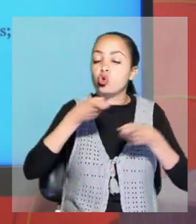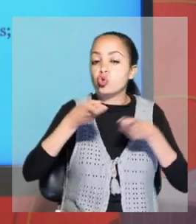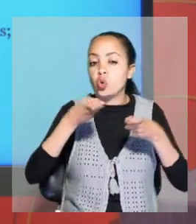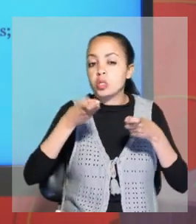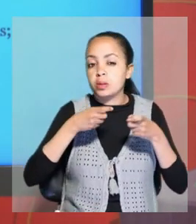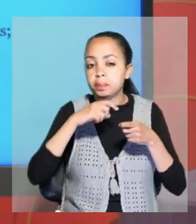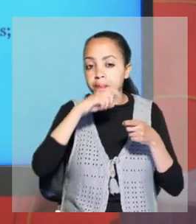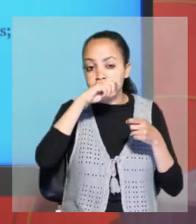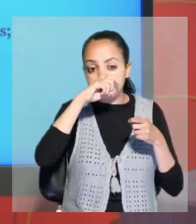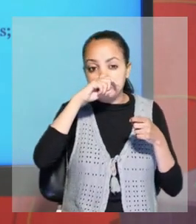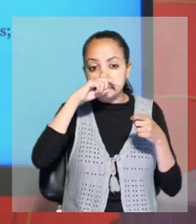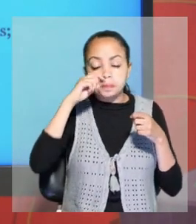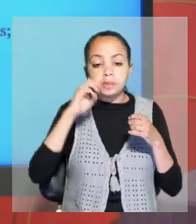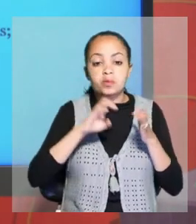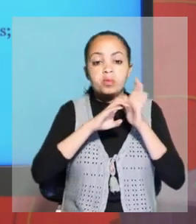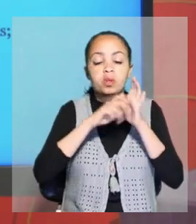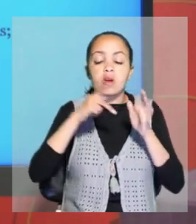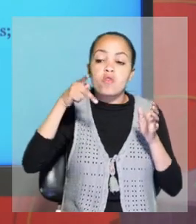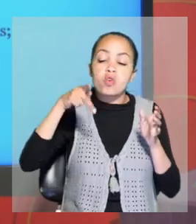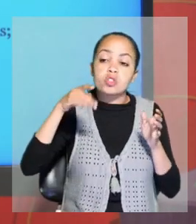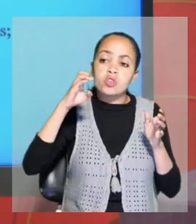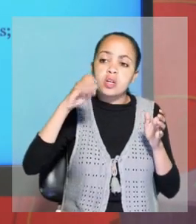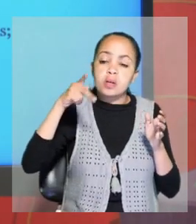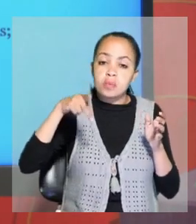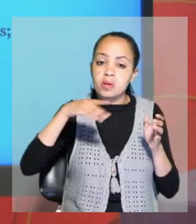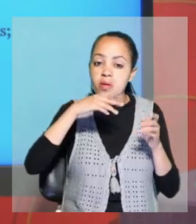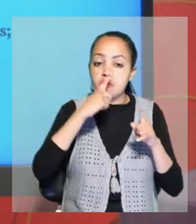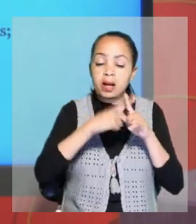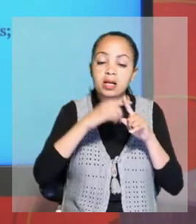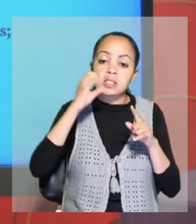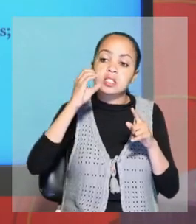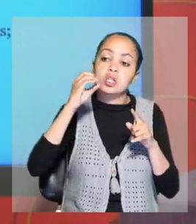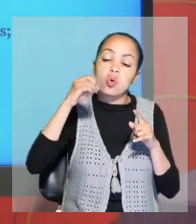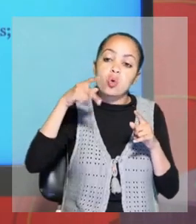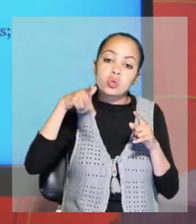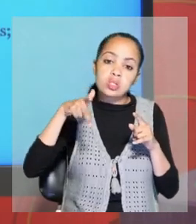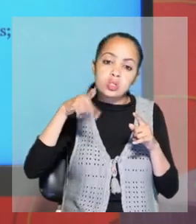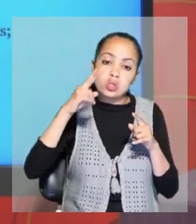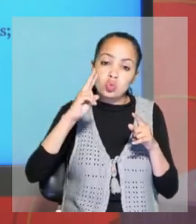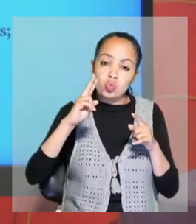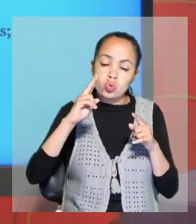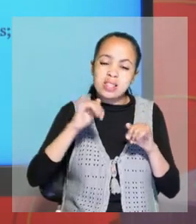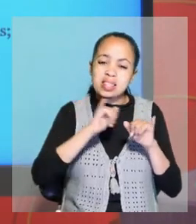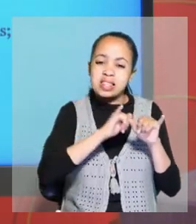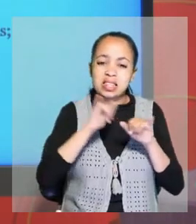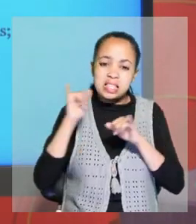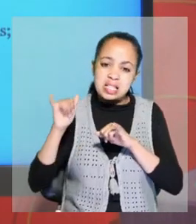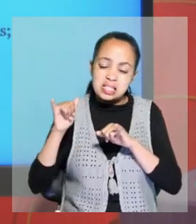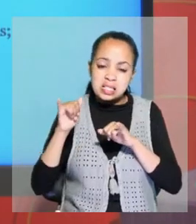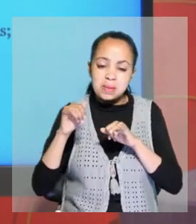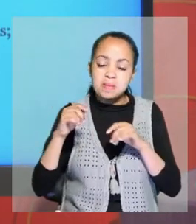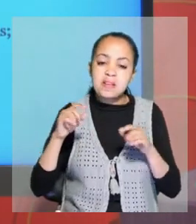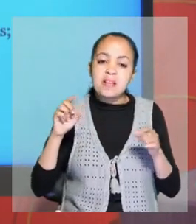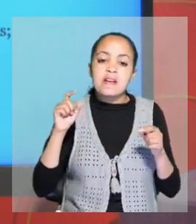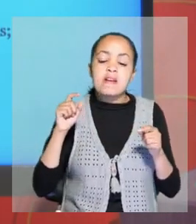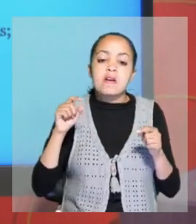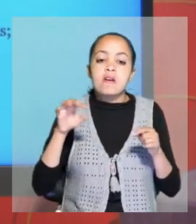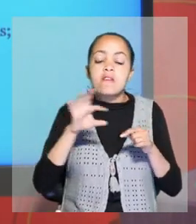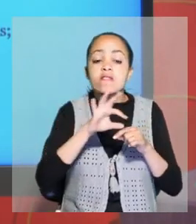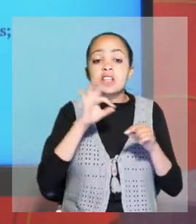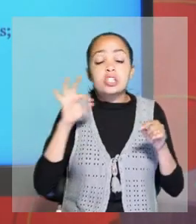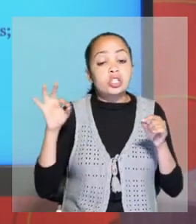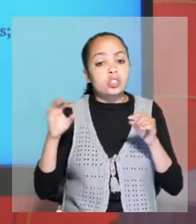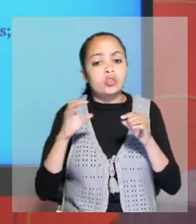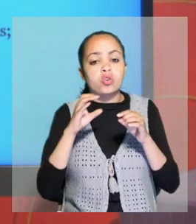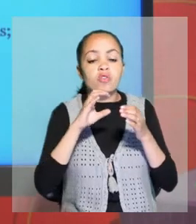say phosphoenol pyruvate plus carbon dioxide. In the same manner, fixation of carbon dioxide